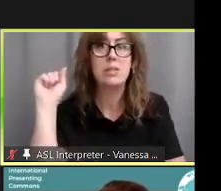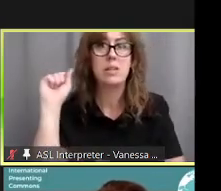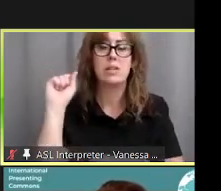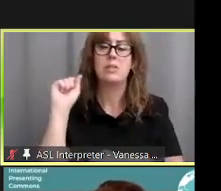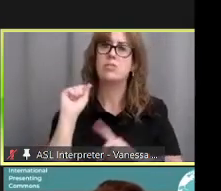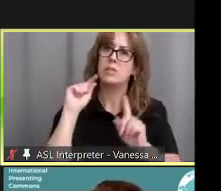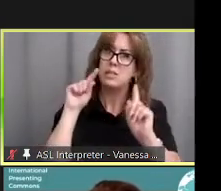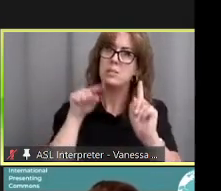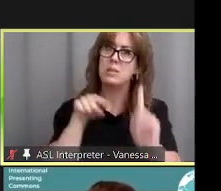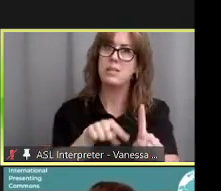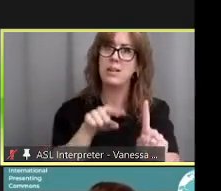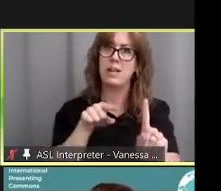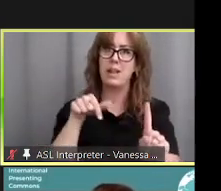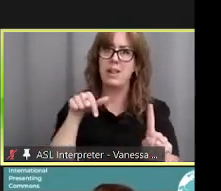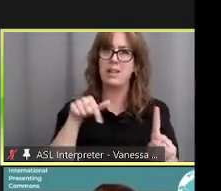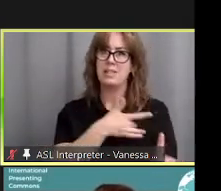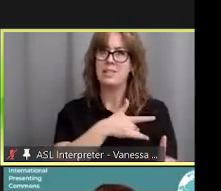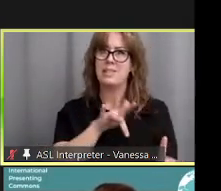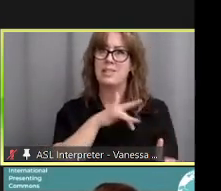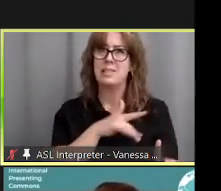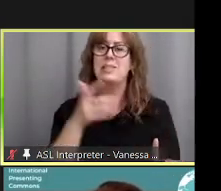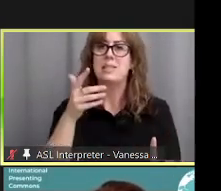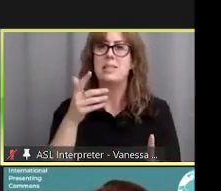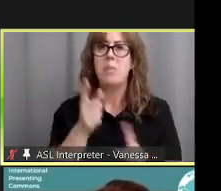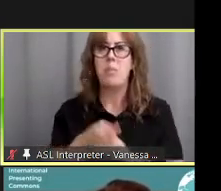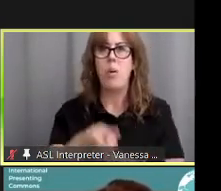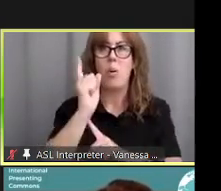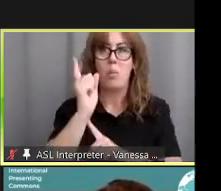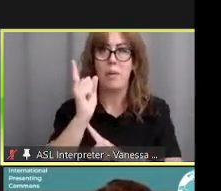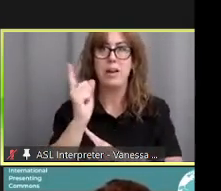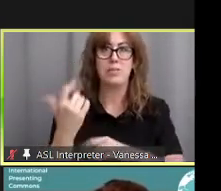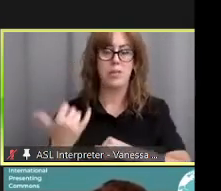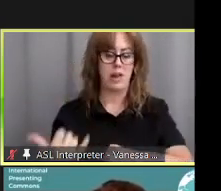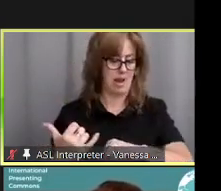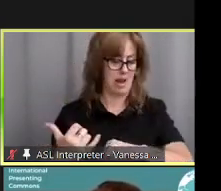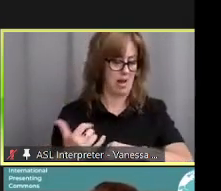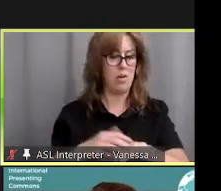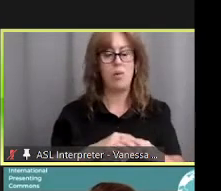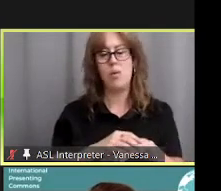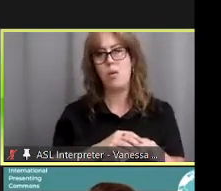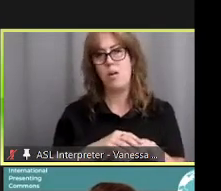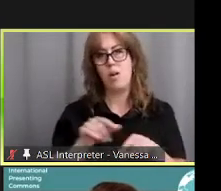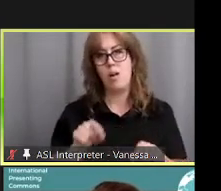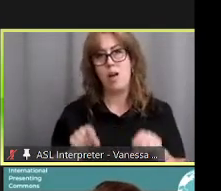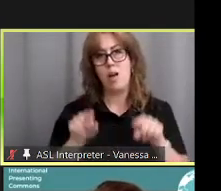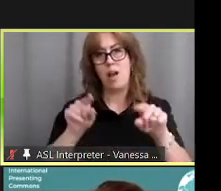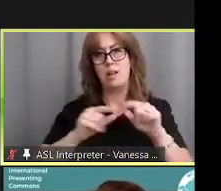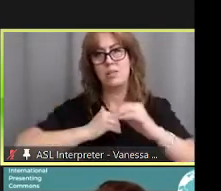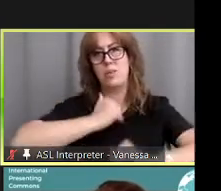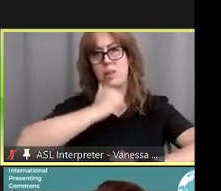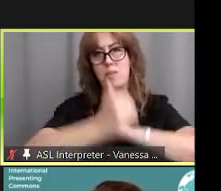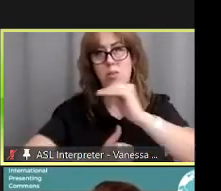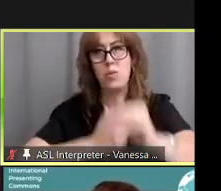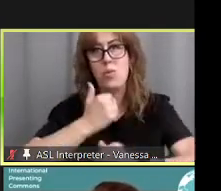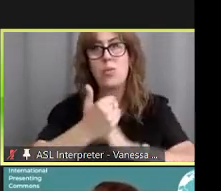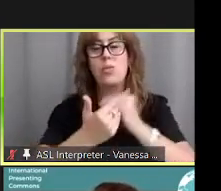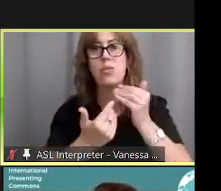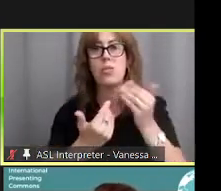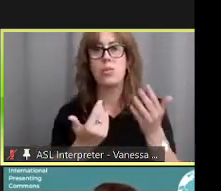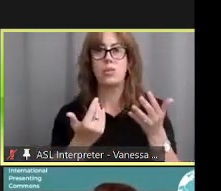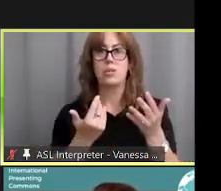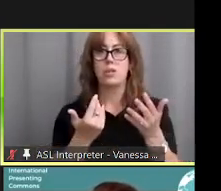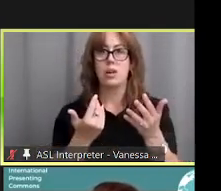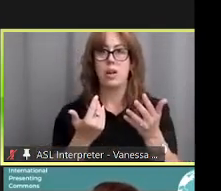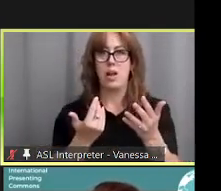moment as we move through and we hope past the current crisis of the